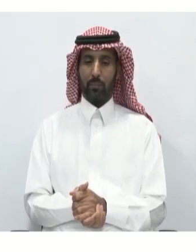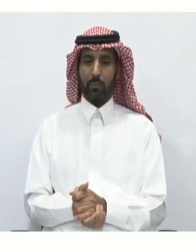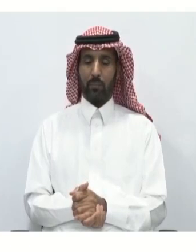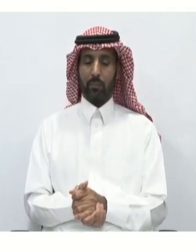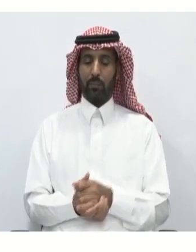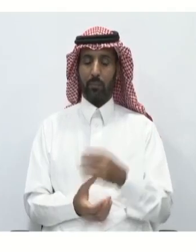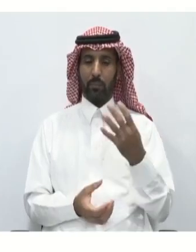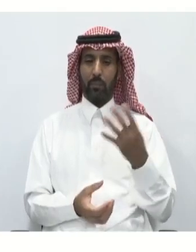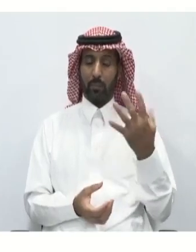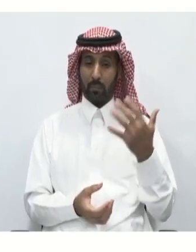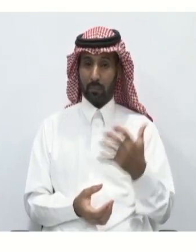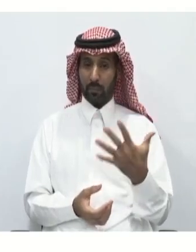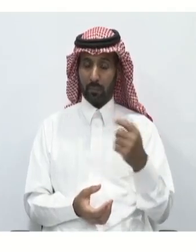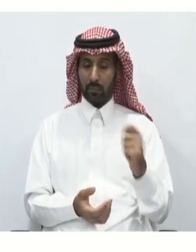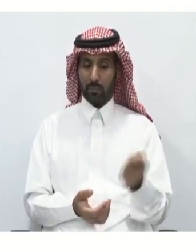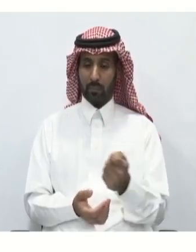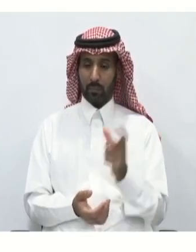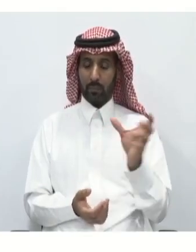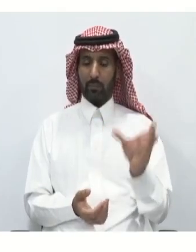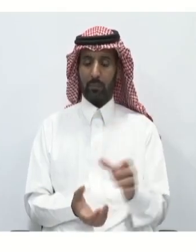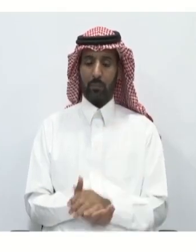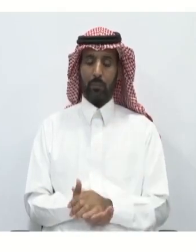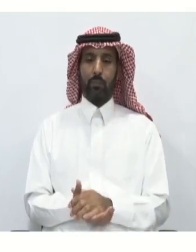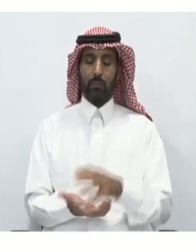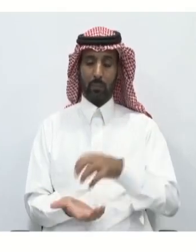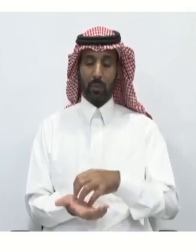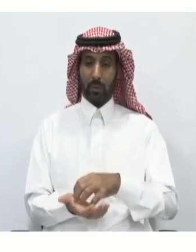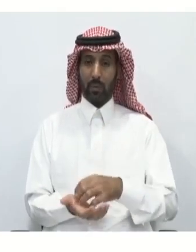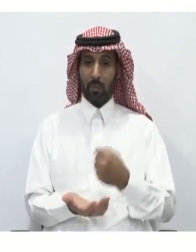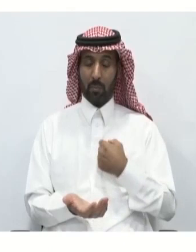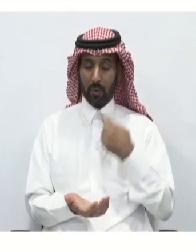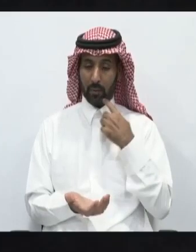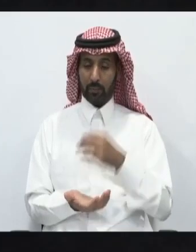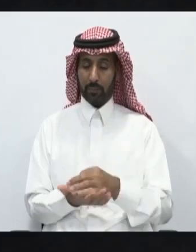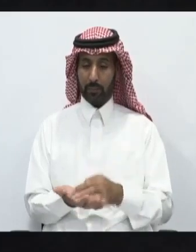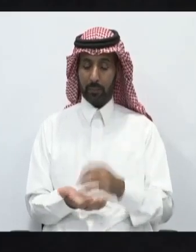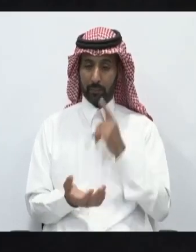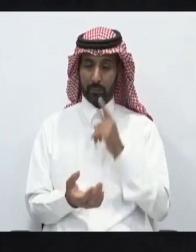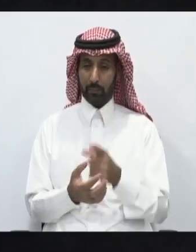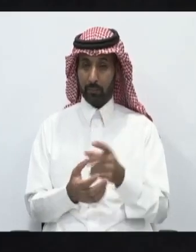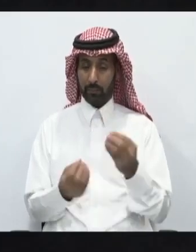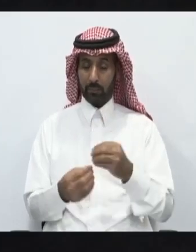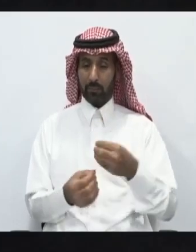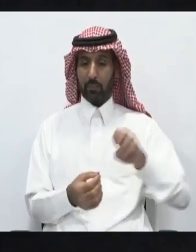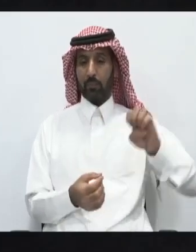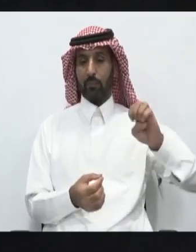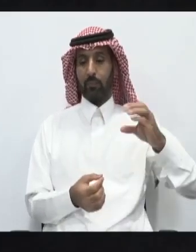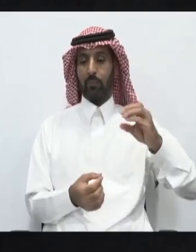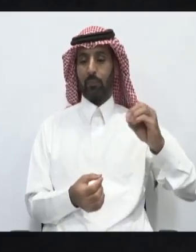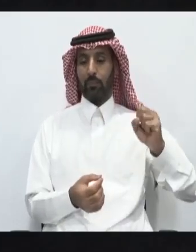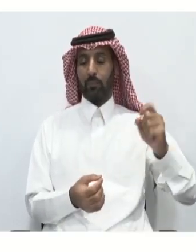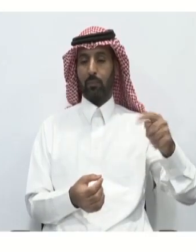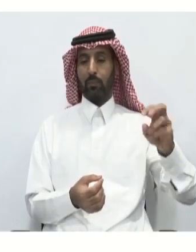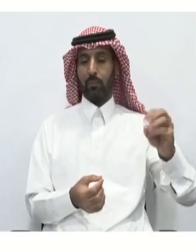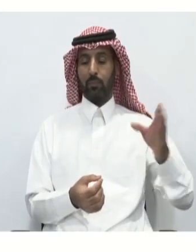continue with four and five by yourself. Places in my country for ecotourism. There are lots of places here in Saudi Arabia. For example, the first